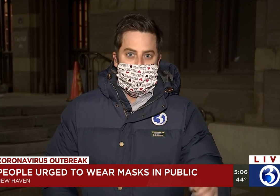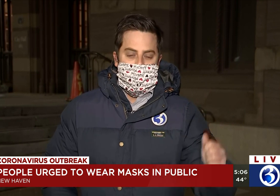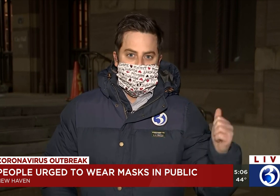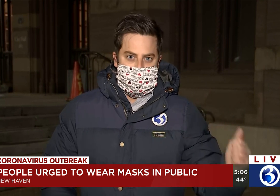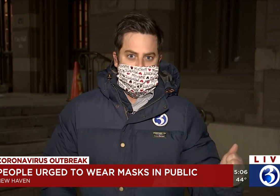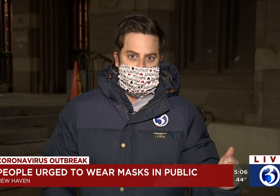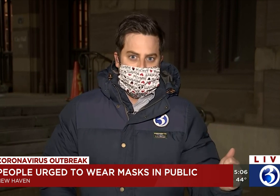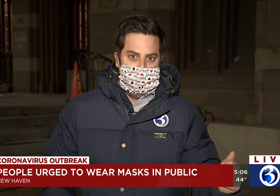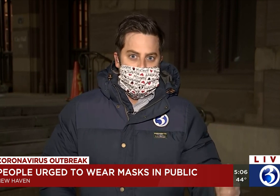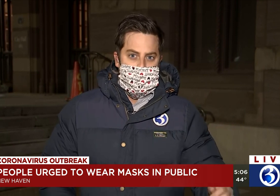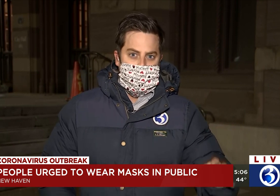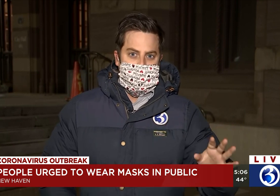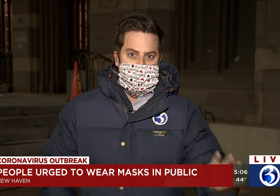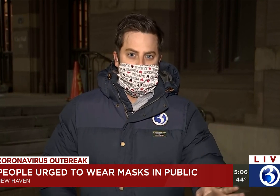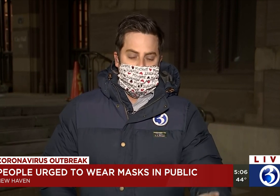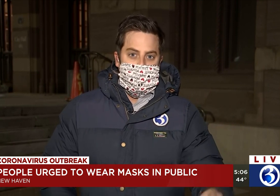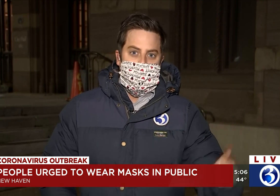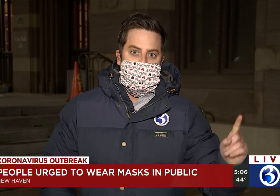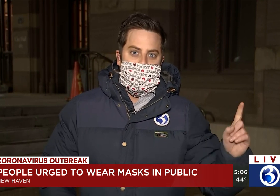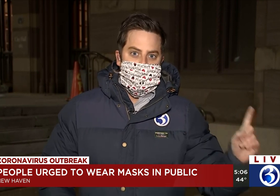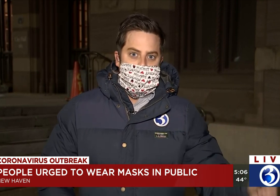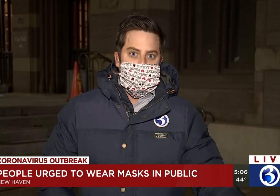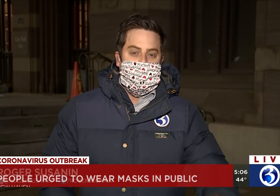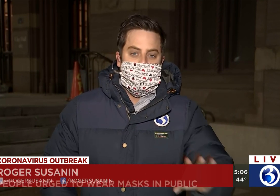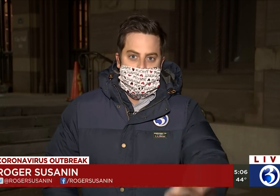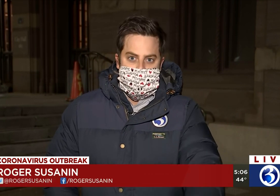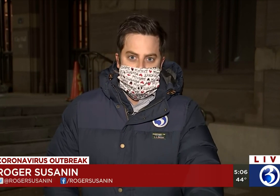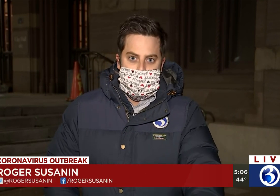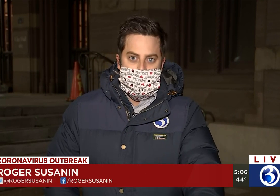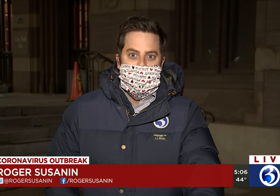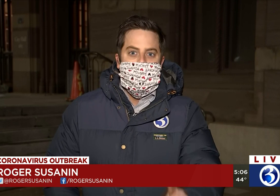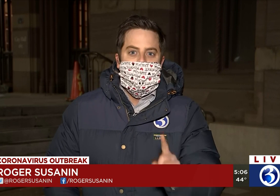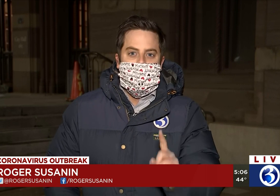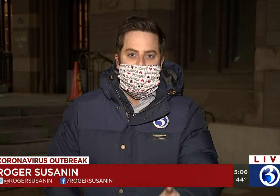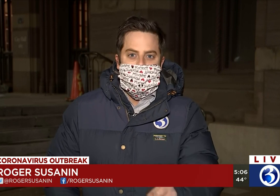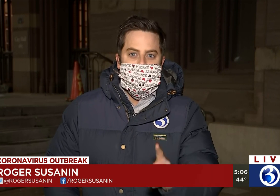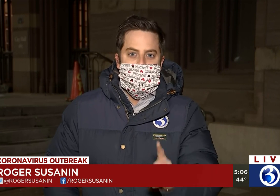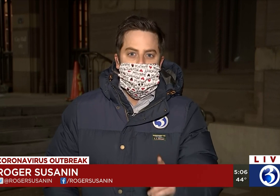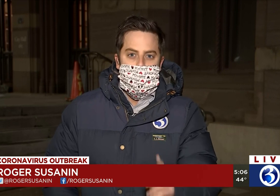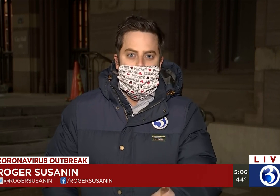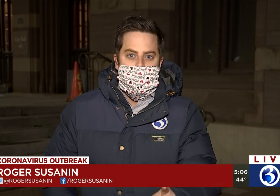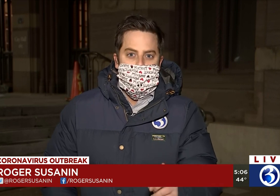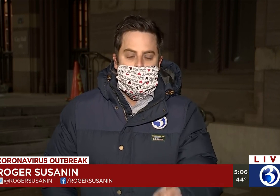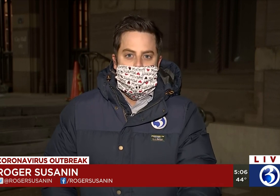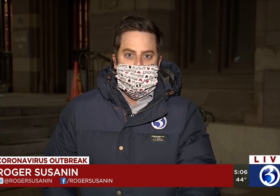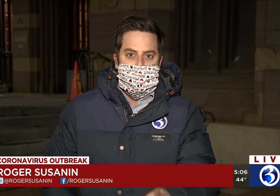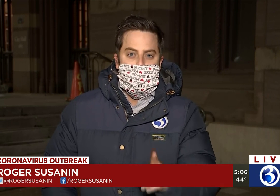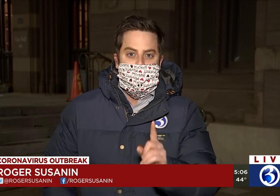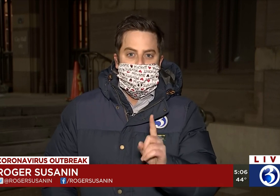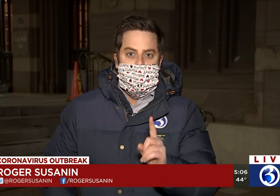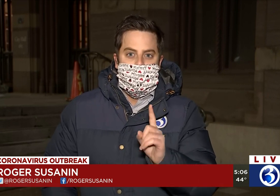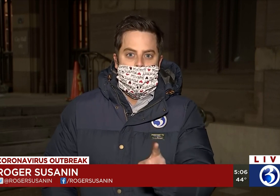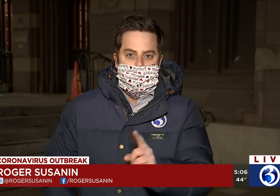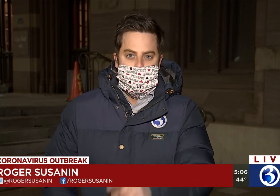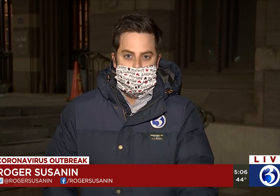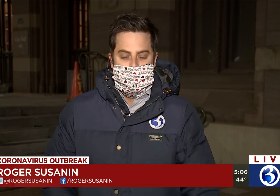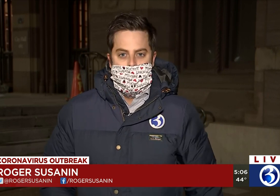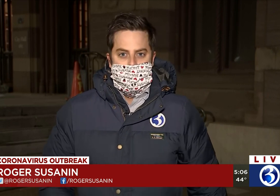up at 6 o'clock, though, we're going to show you how you can make a mask for less than a buck in less than 1 minute.